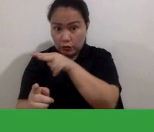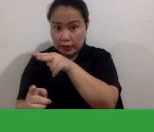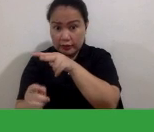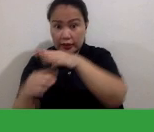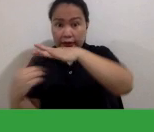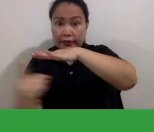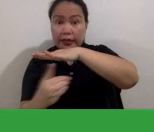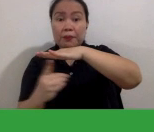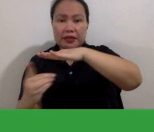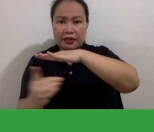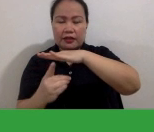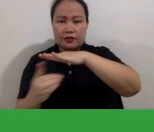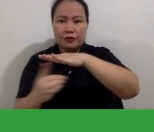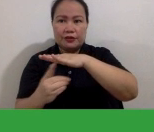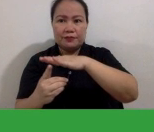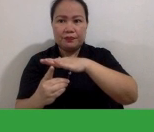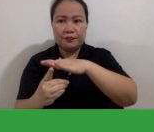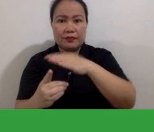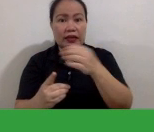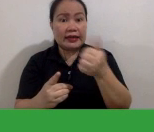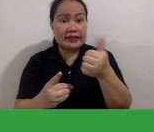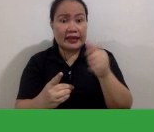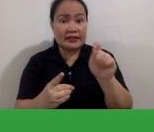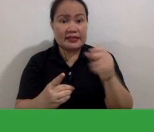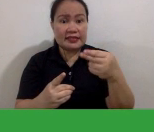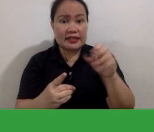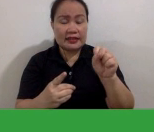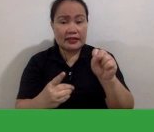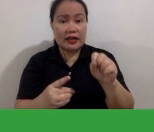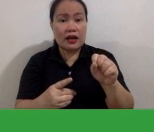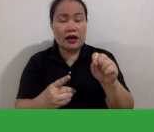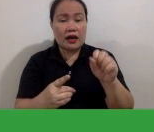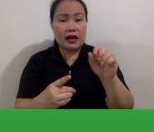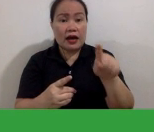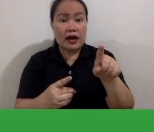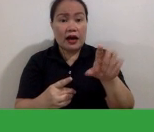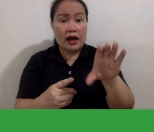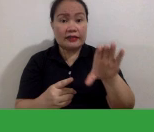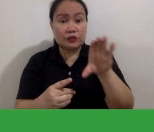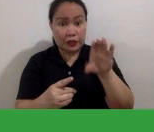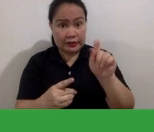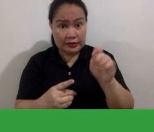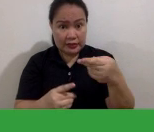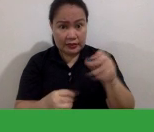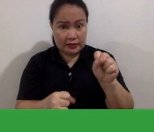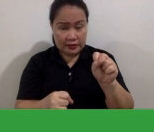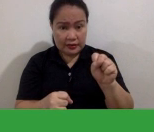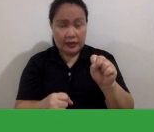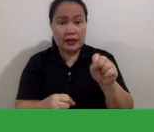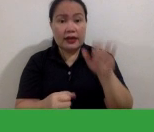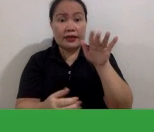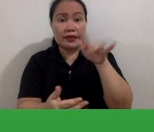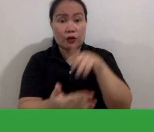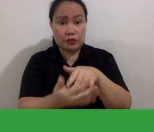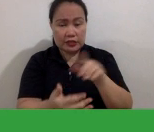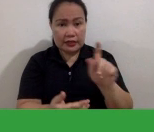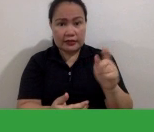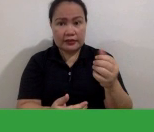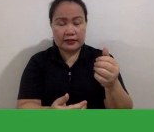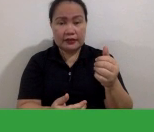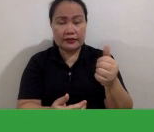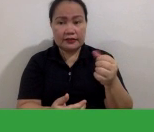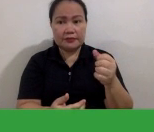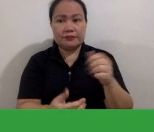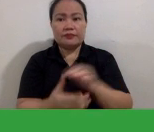yung denominator. So, ulitin ko, mas madaling mag-convert ng fraction to decimal kapag ang denominator mo ay power of 10. When we